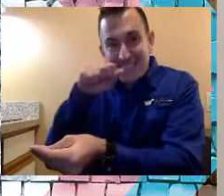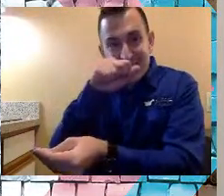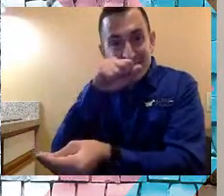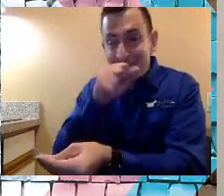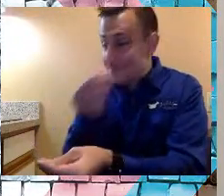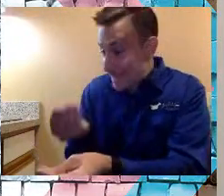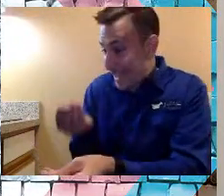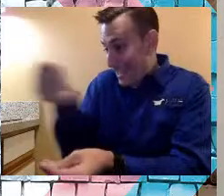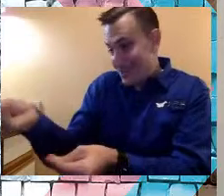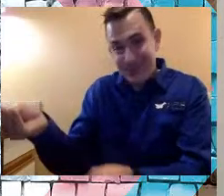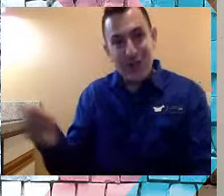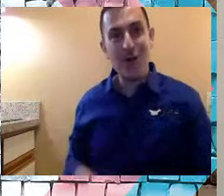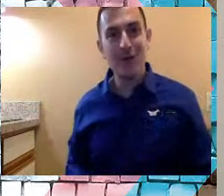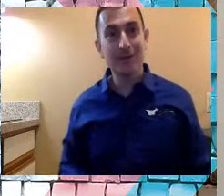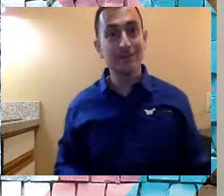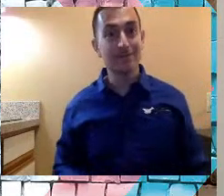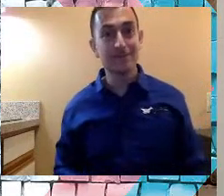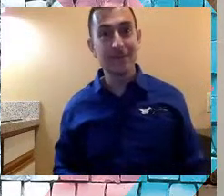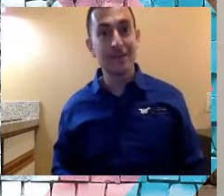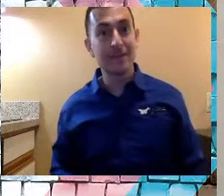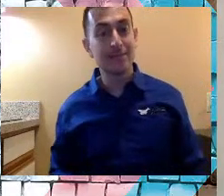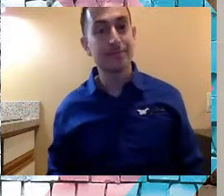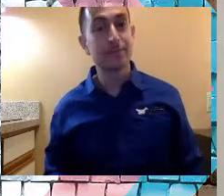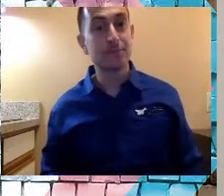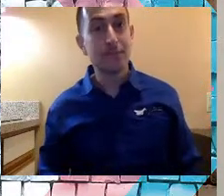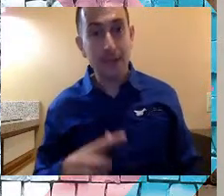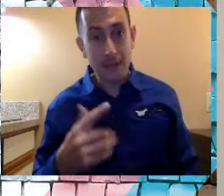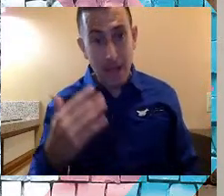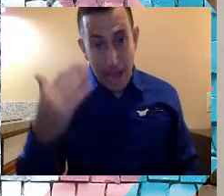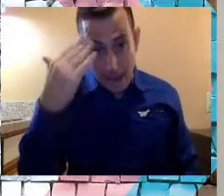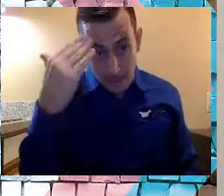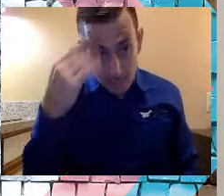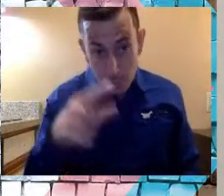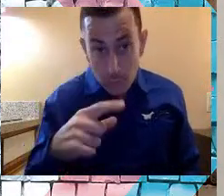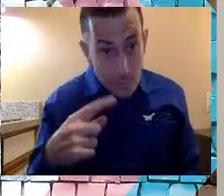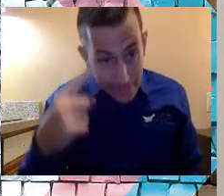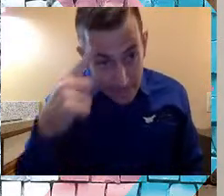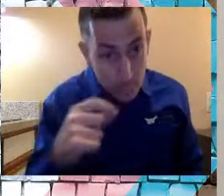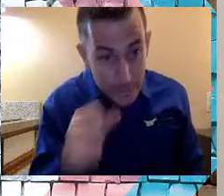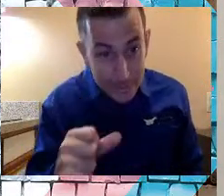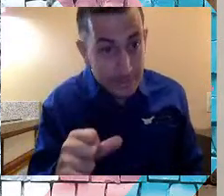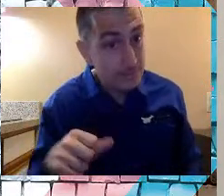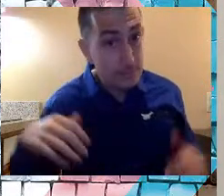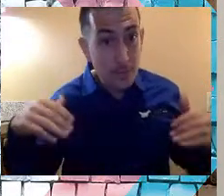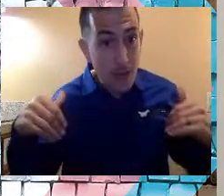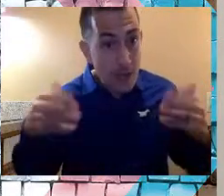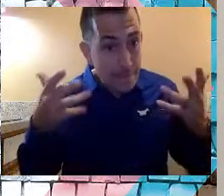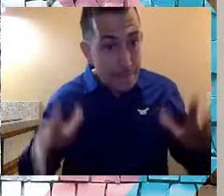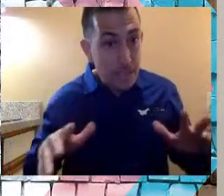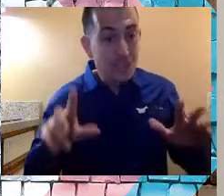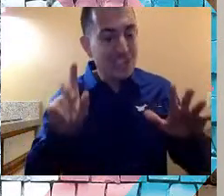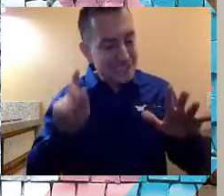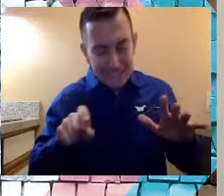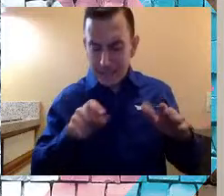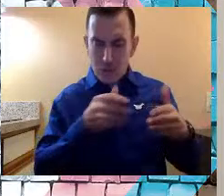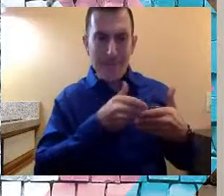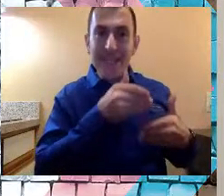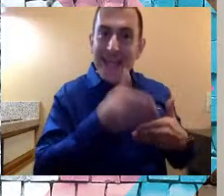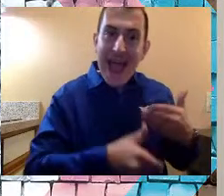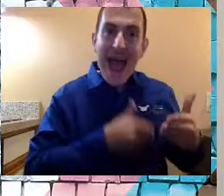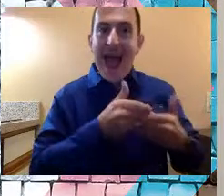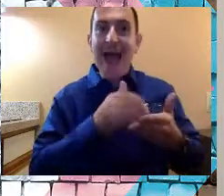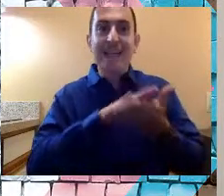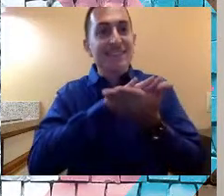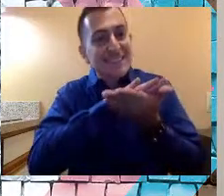I know you think we did it, but our job is not quite done. We need to keep on going. Being kind is